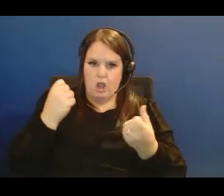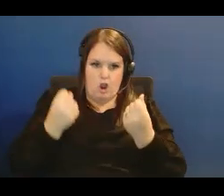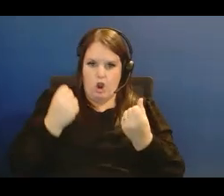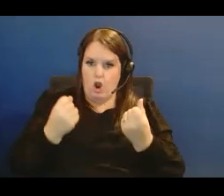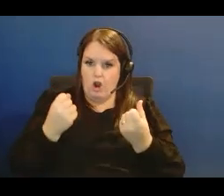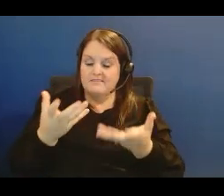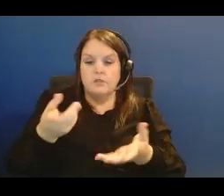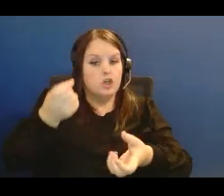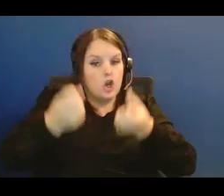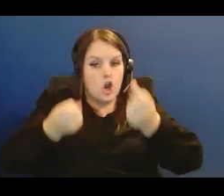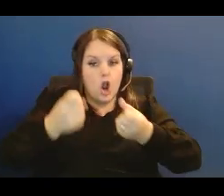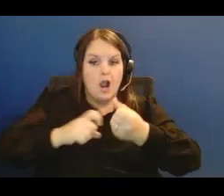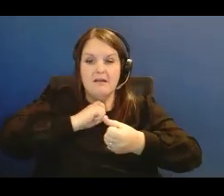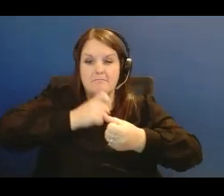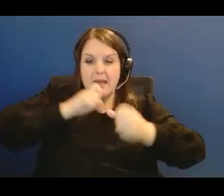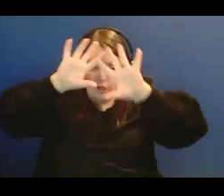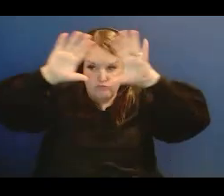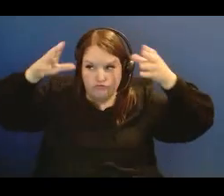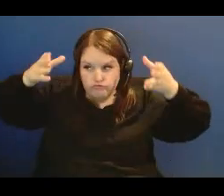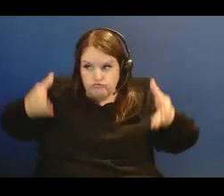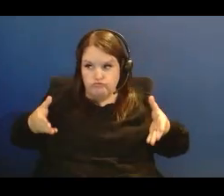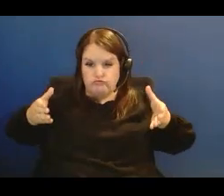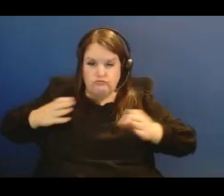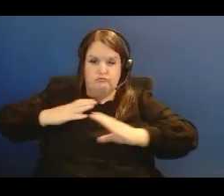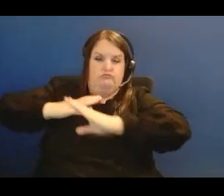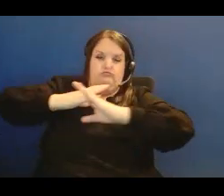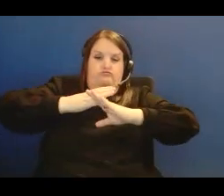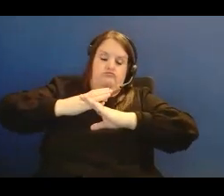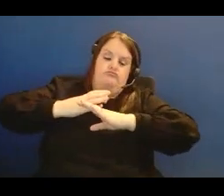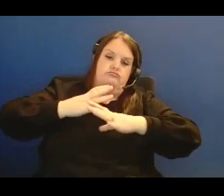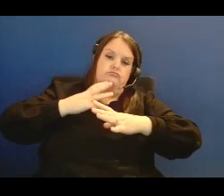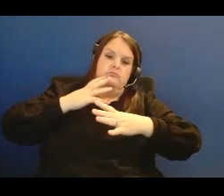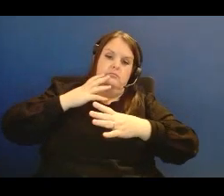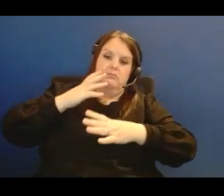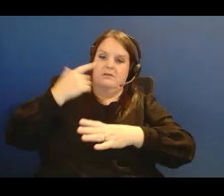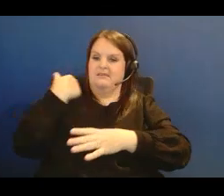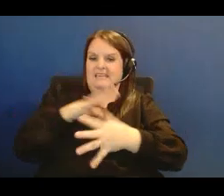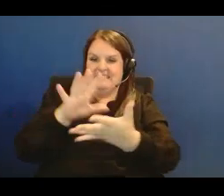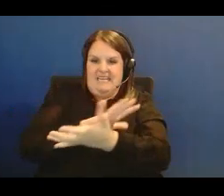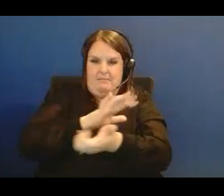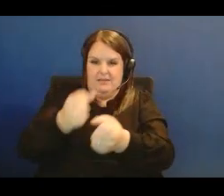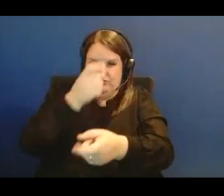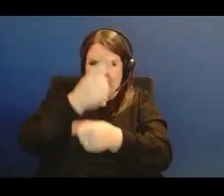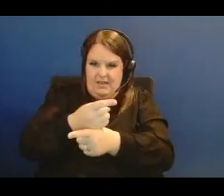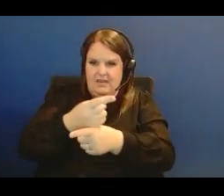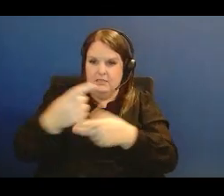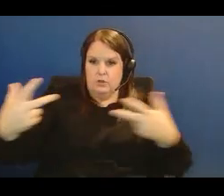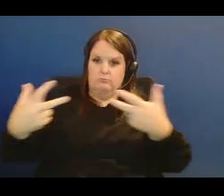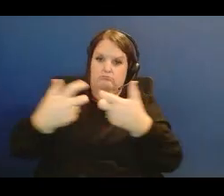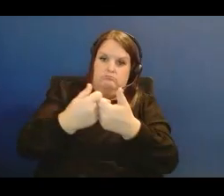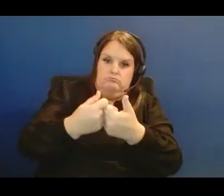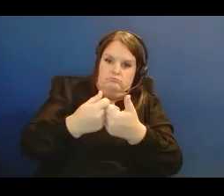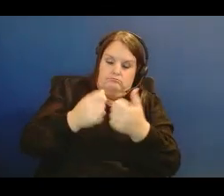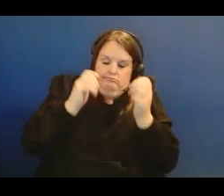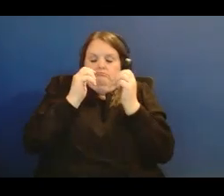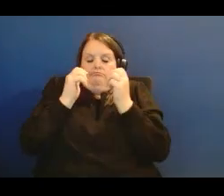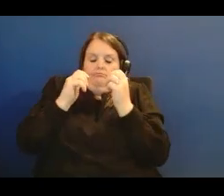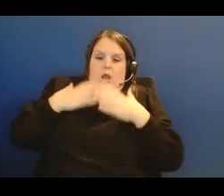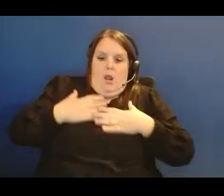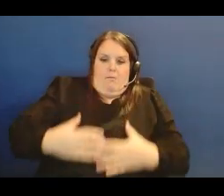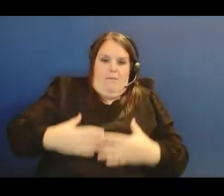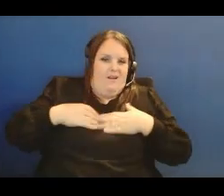built to, at this point in time, to withstand damage wherever they can, right? And our bodies don't have